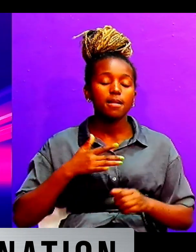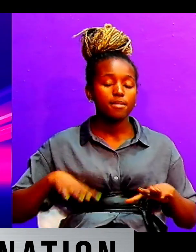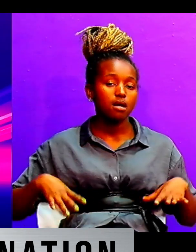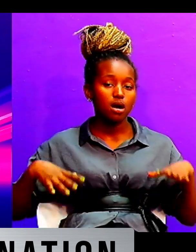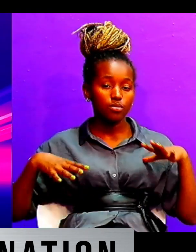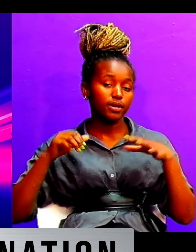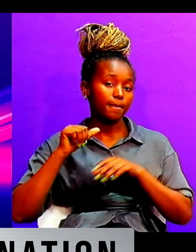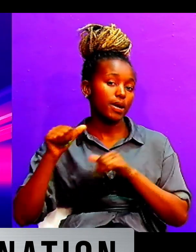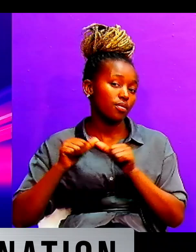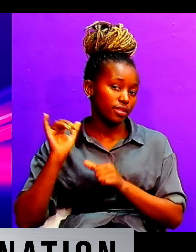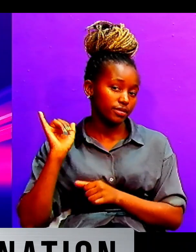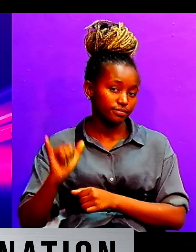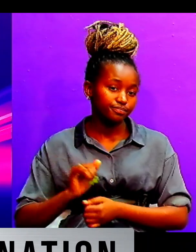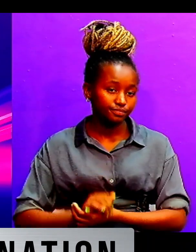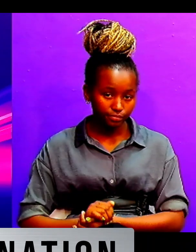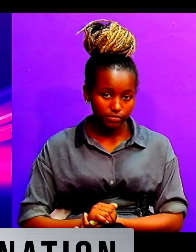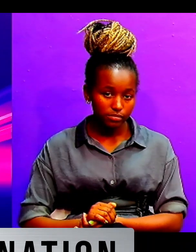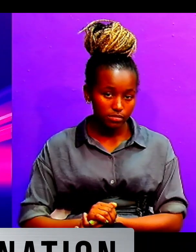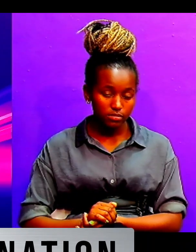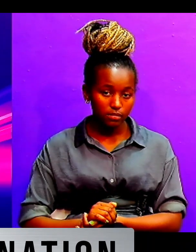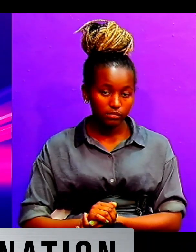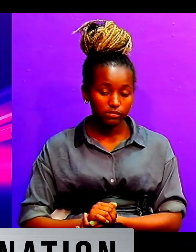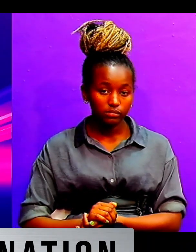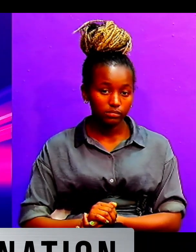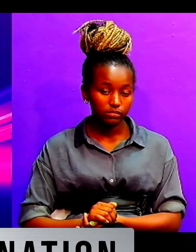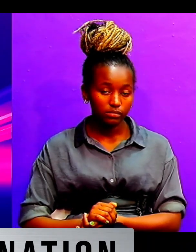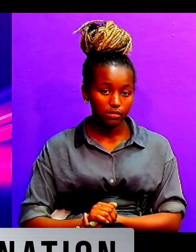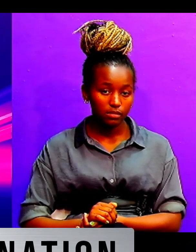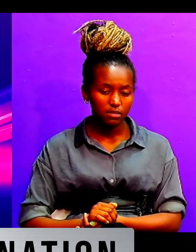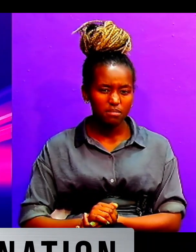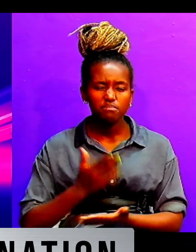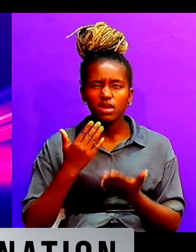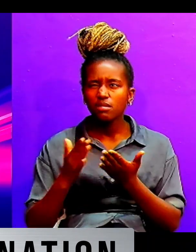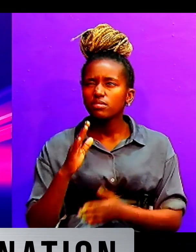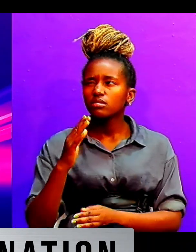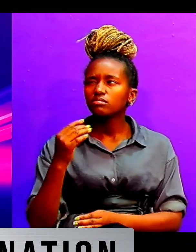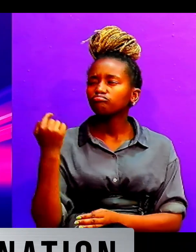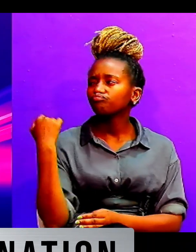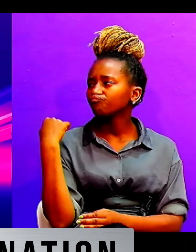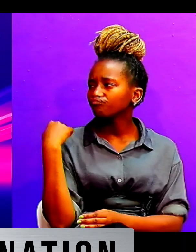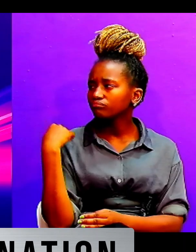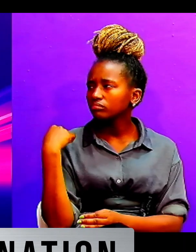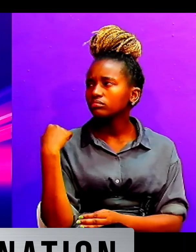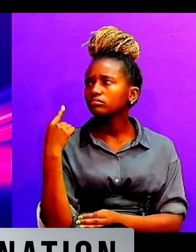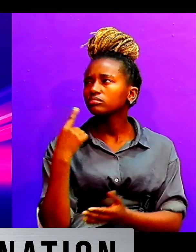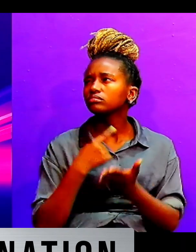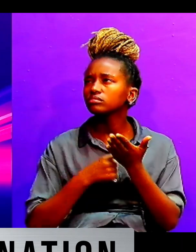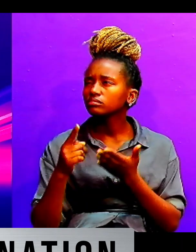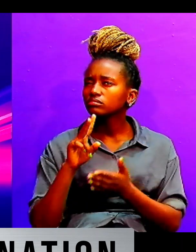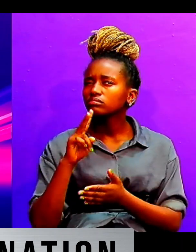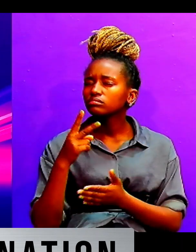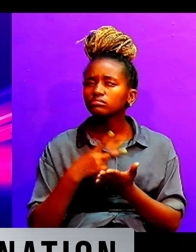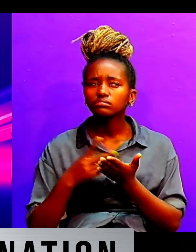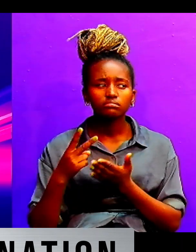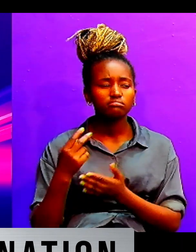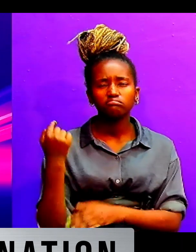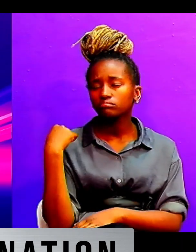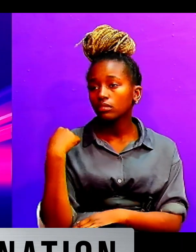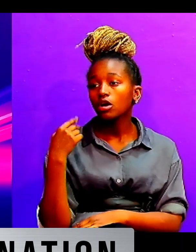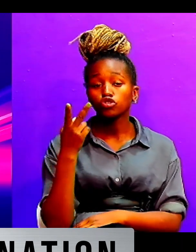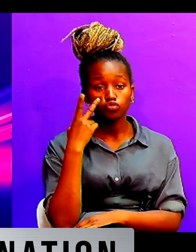by saying that just the other week, a month or two, right, the National